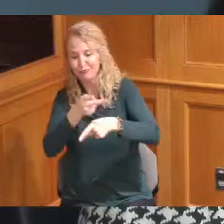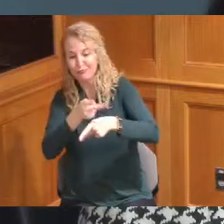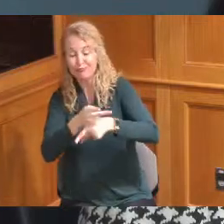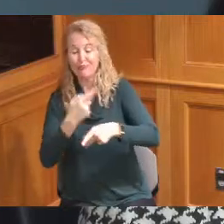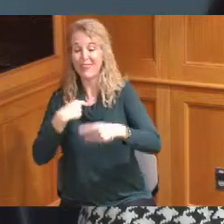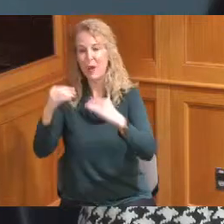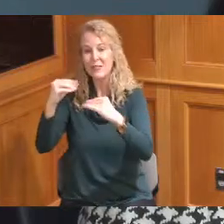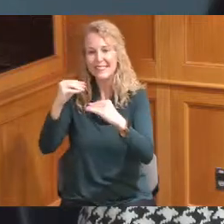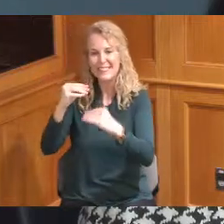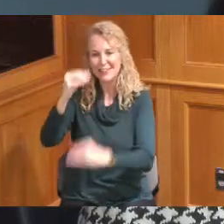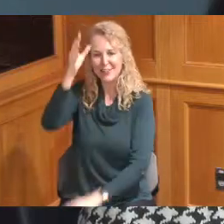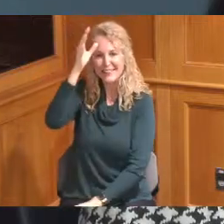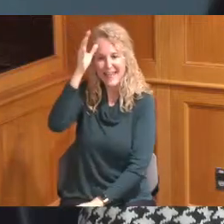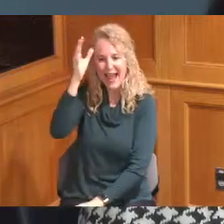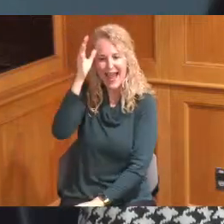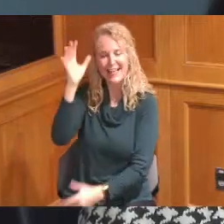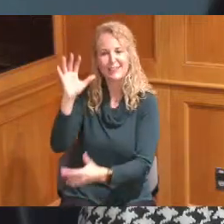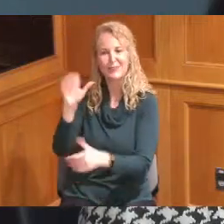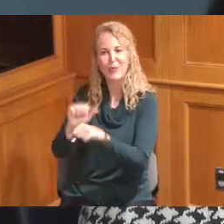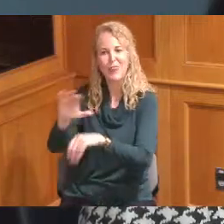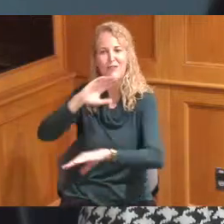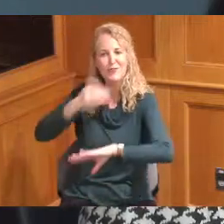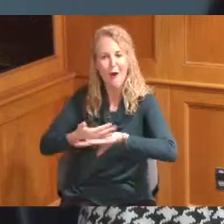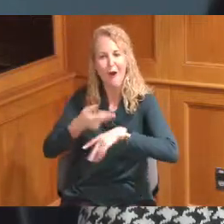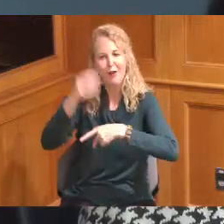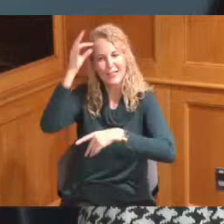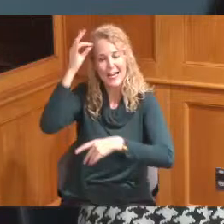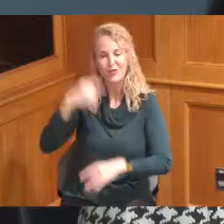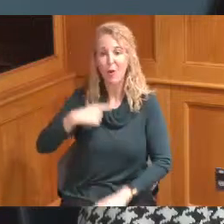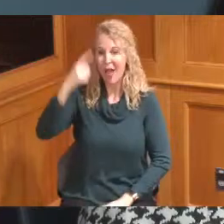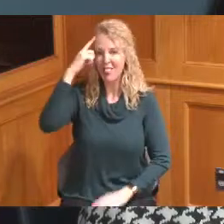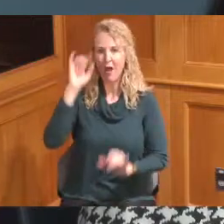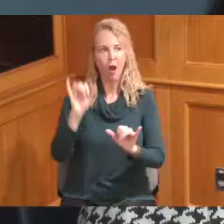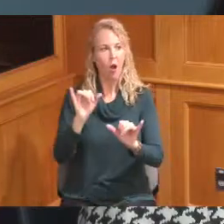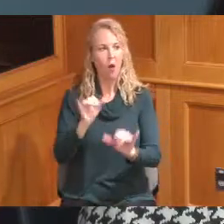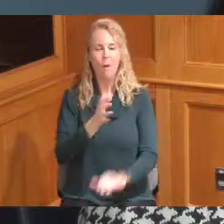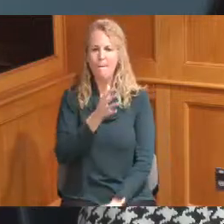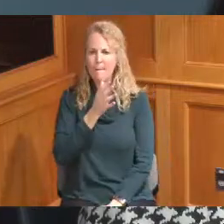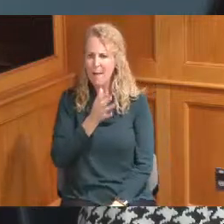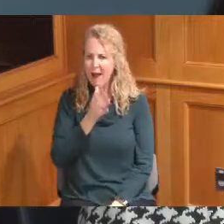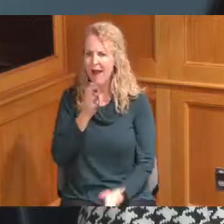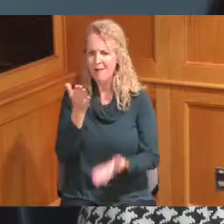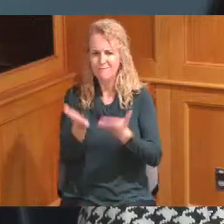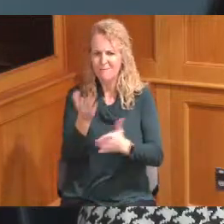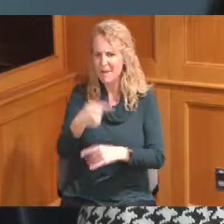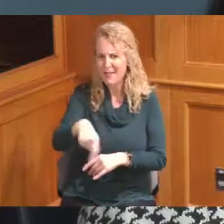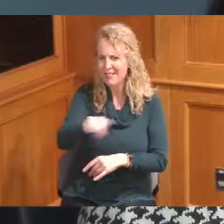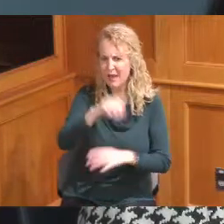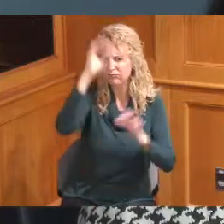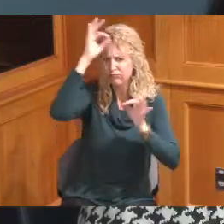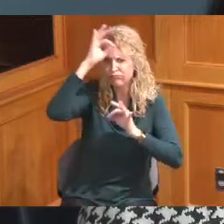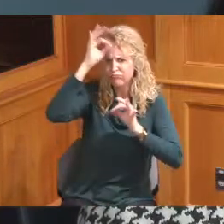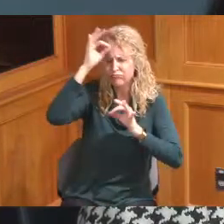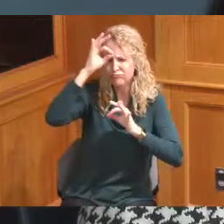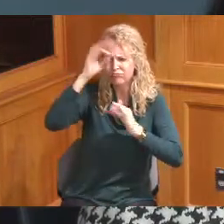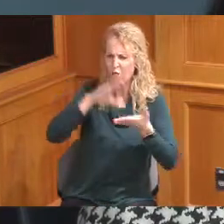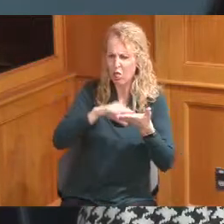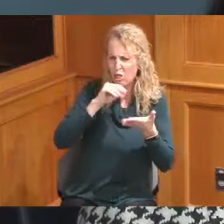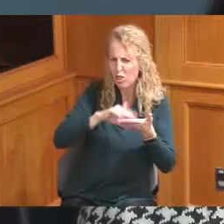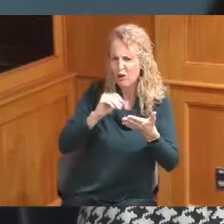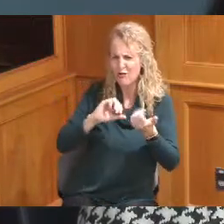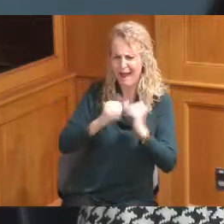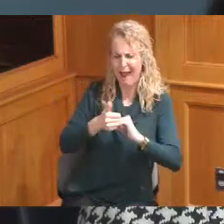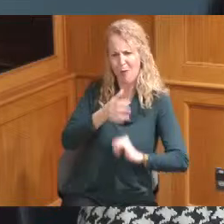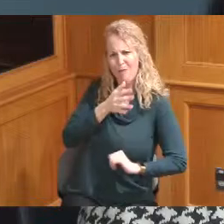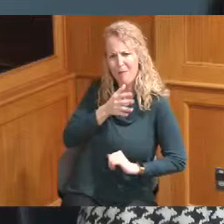do the hair of their young daughters. So I thought about the moms who really may not know how to be mothers, who may not